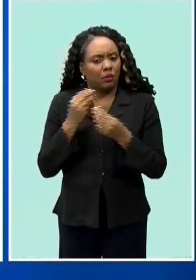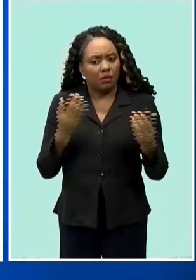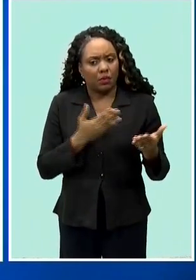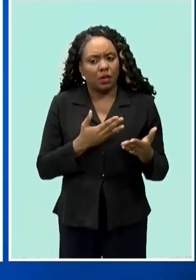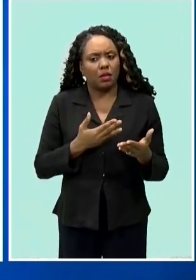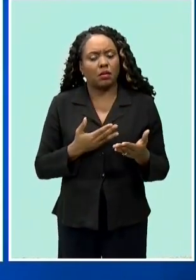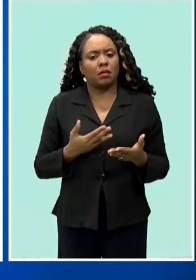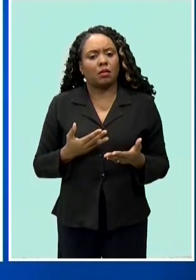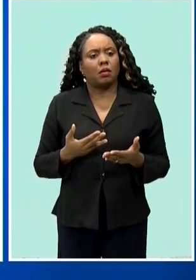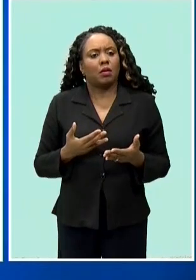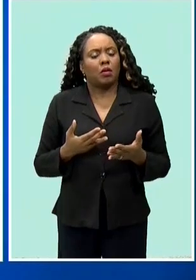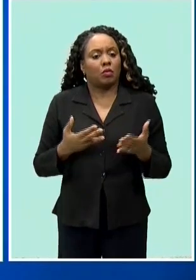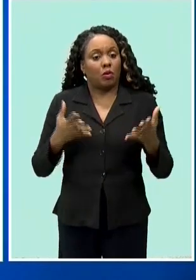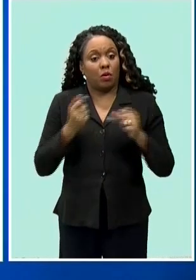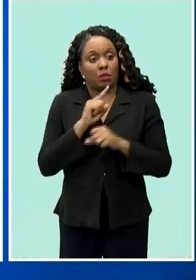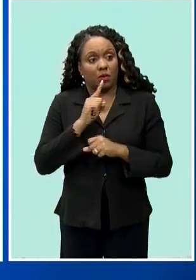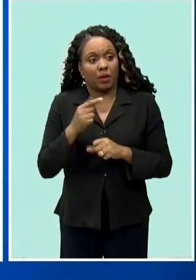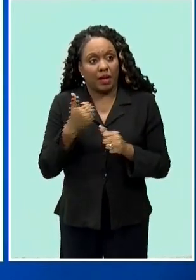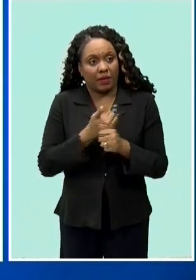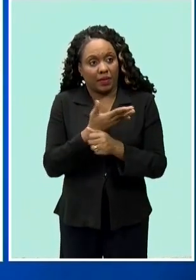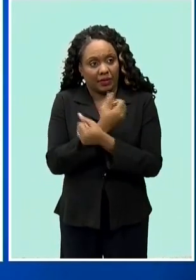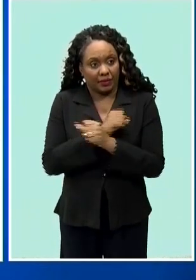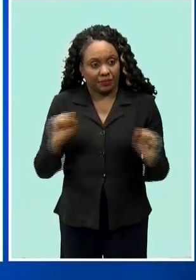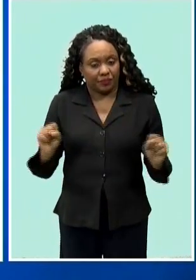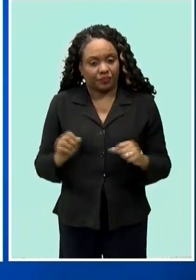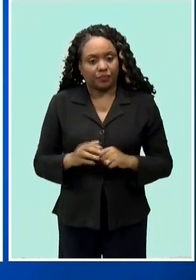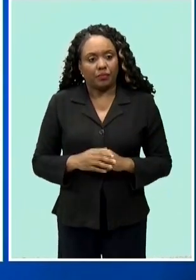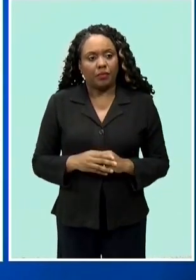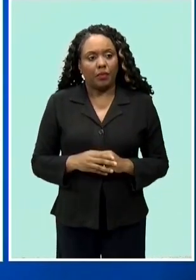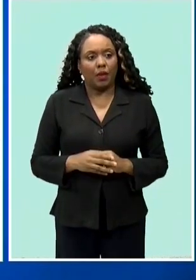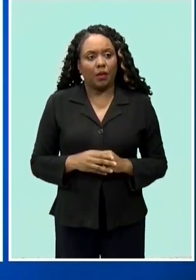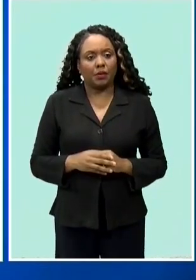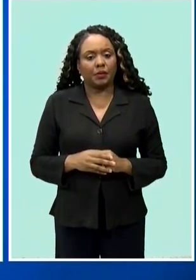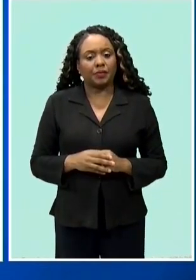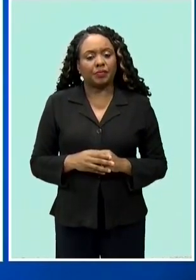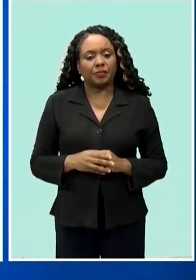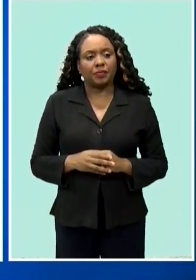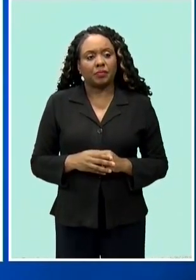virtually duplicate back here. And the Caribbean was in no position